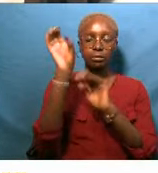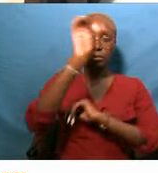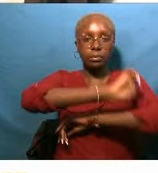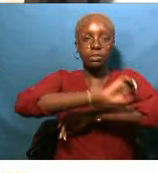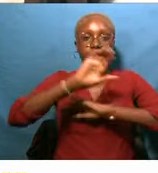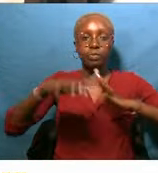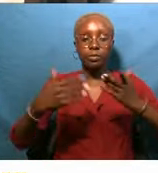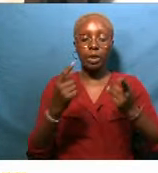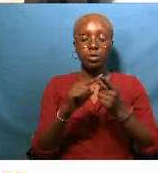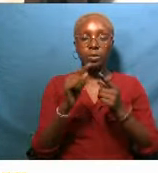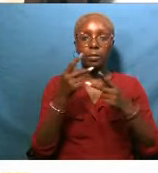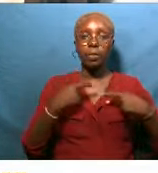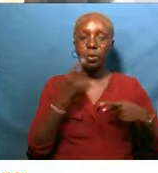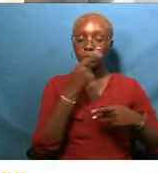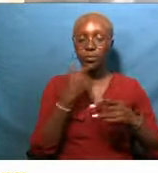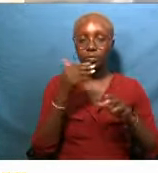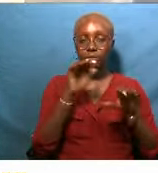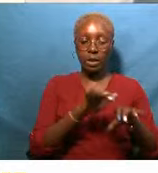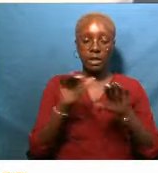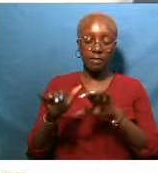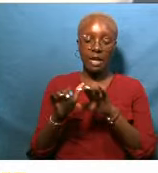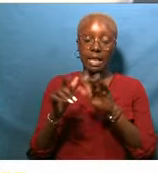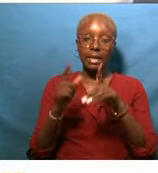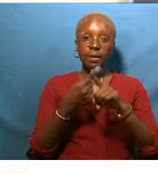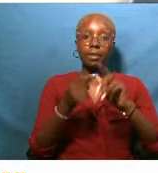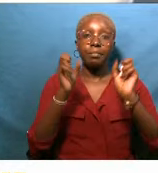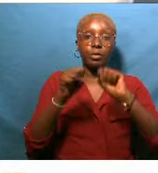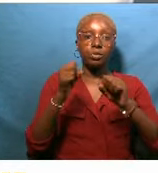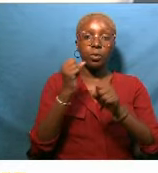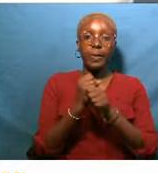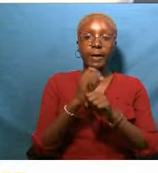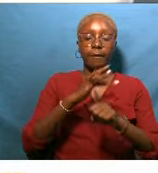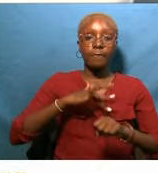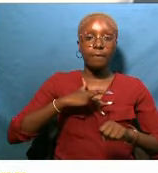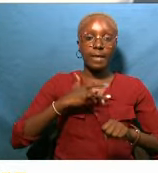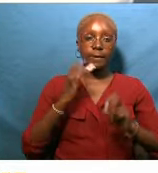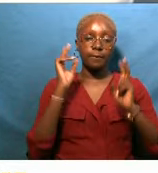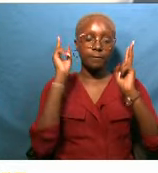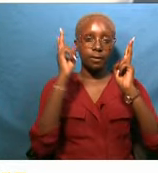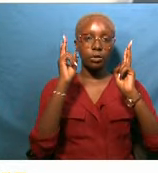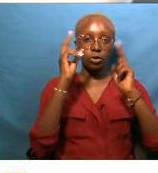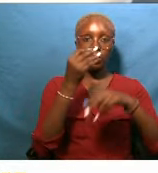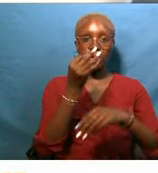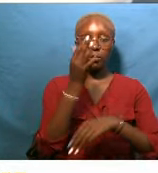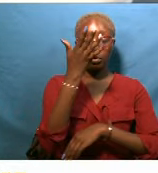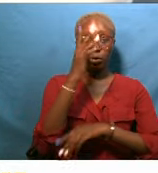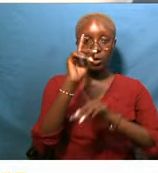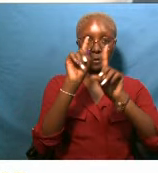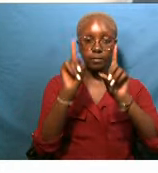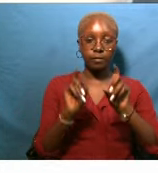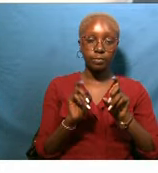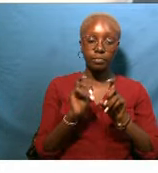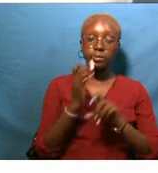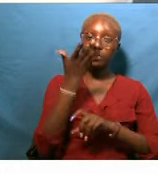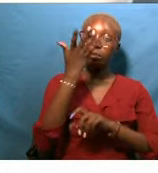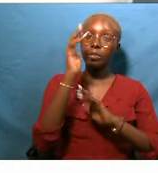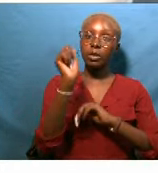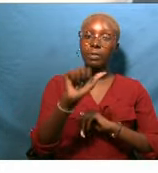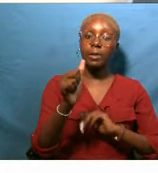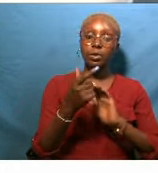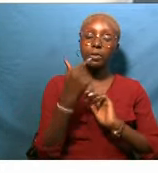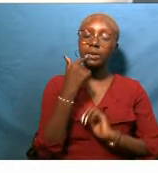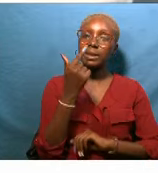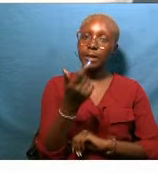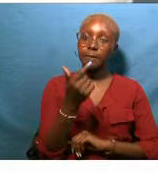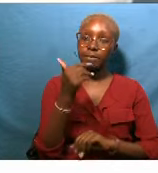for them to feel the victory of the risen Lord? God still says, as he said